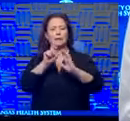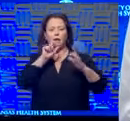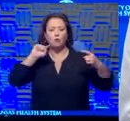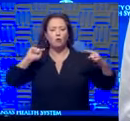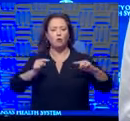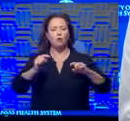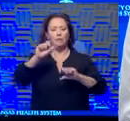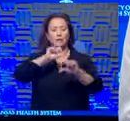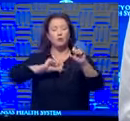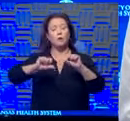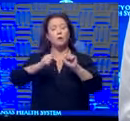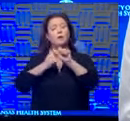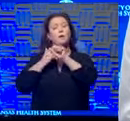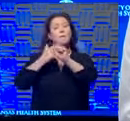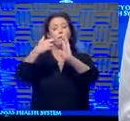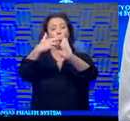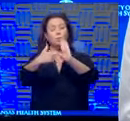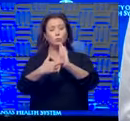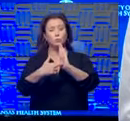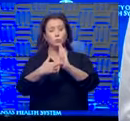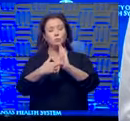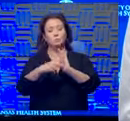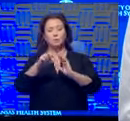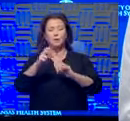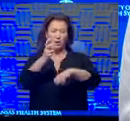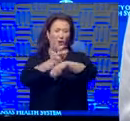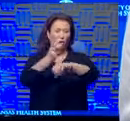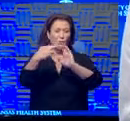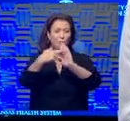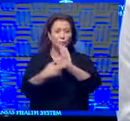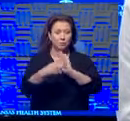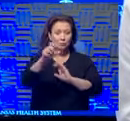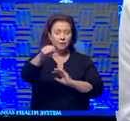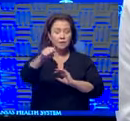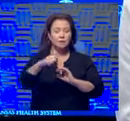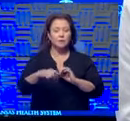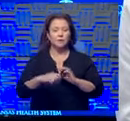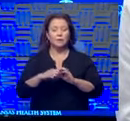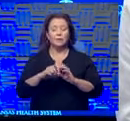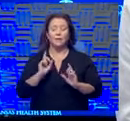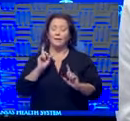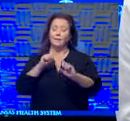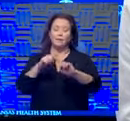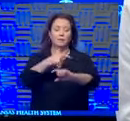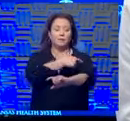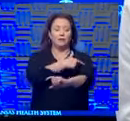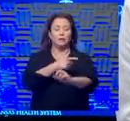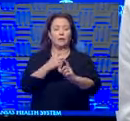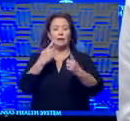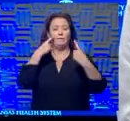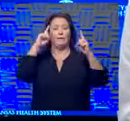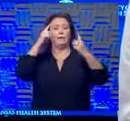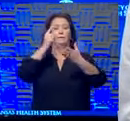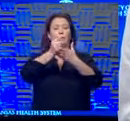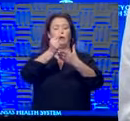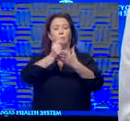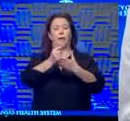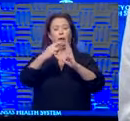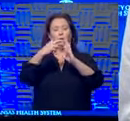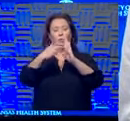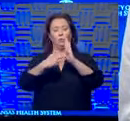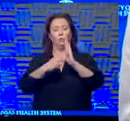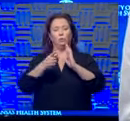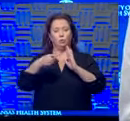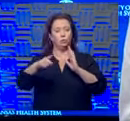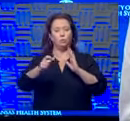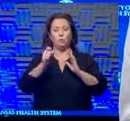we follow the rules. And the rules, they're a little hard sometimes. And until there's effective vaccination and effective therapy, those rules really